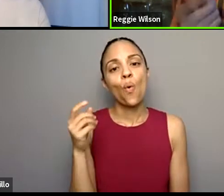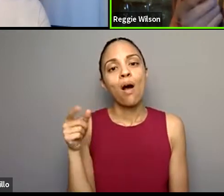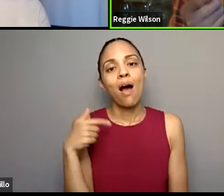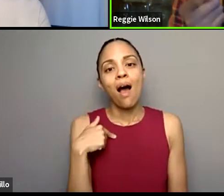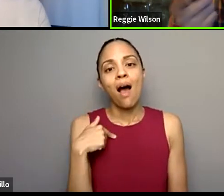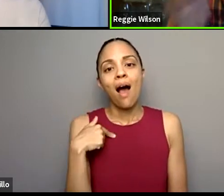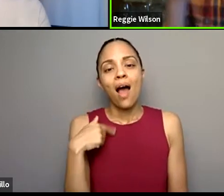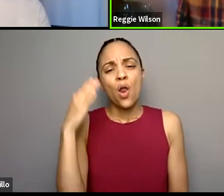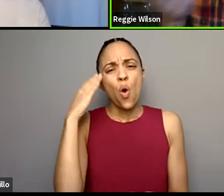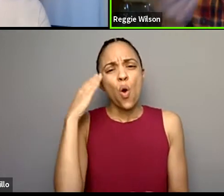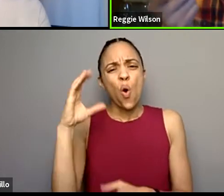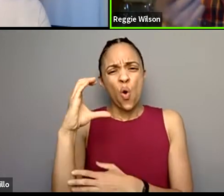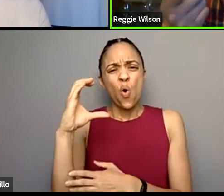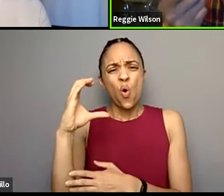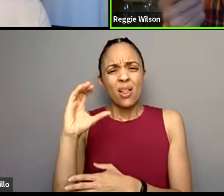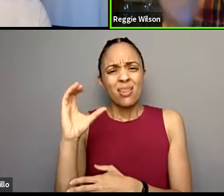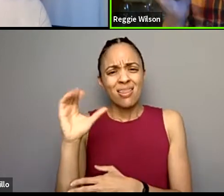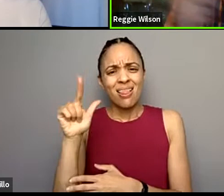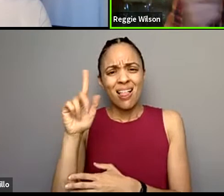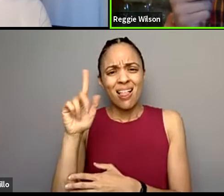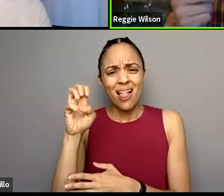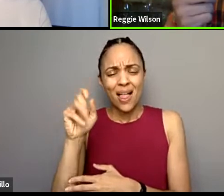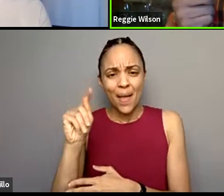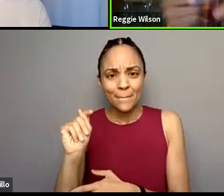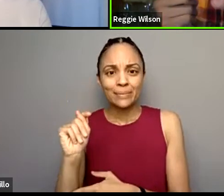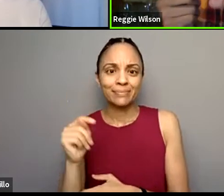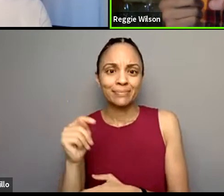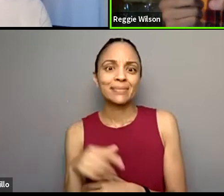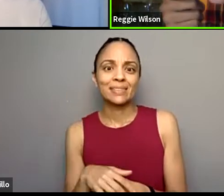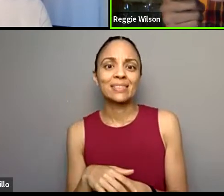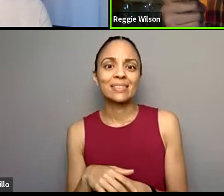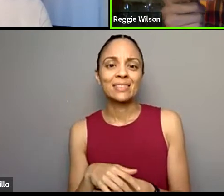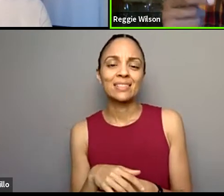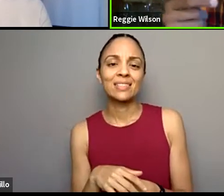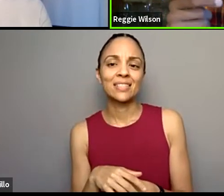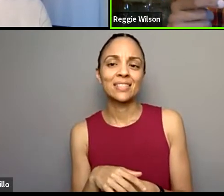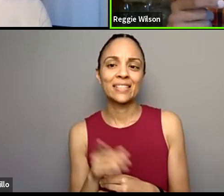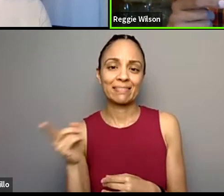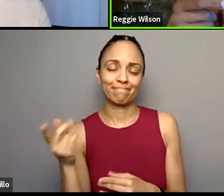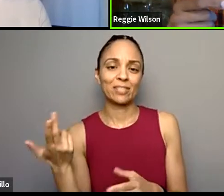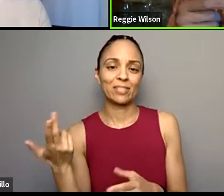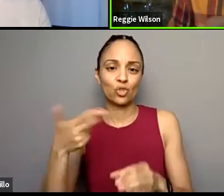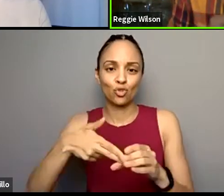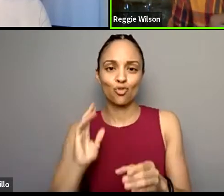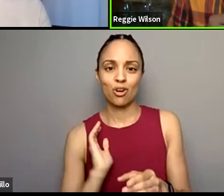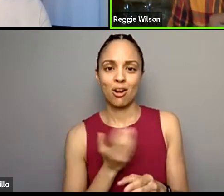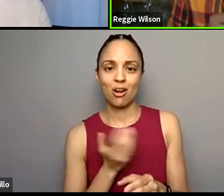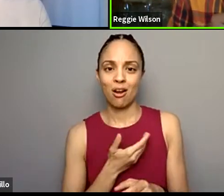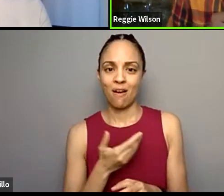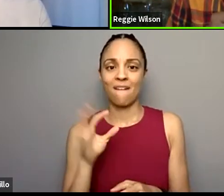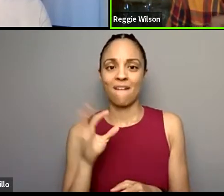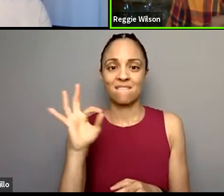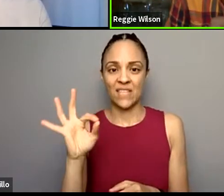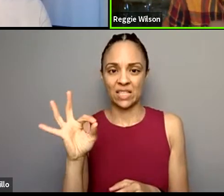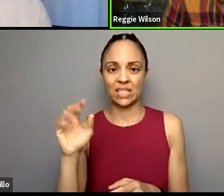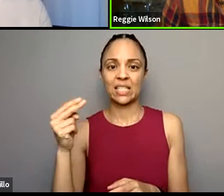oh, Clement might be good. And I was looking for some volunteers to dance with this thing that I did with Andrea Wamba